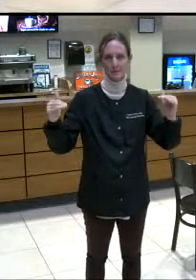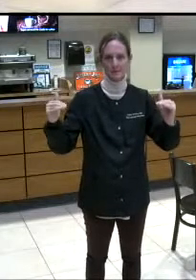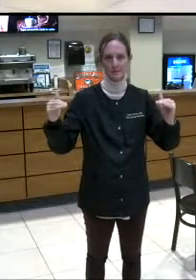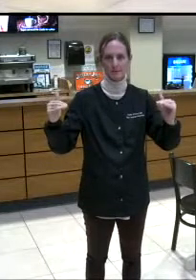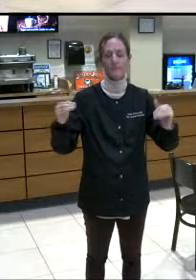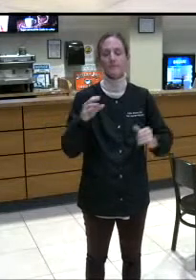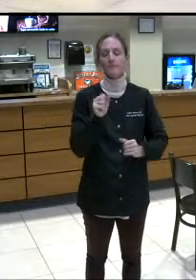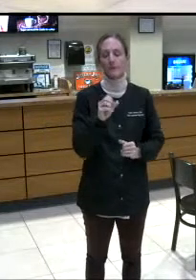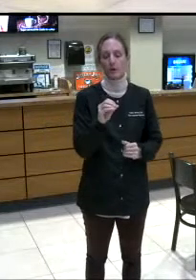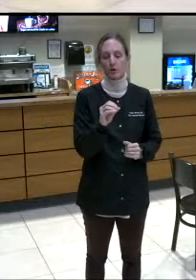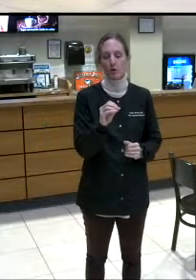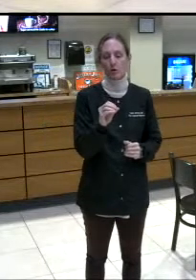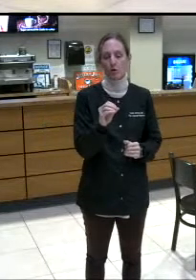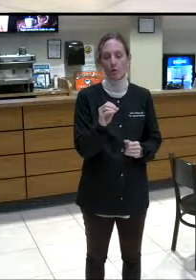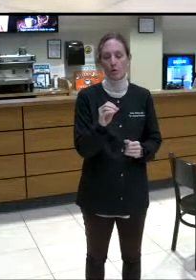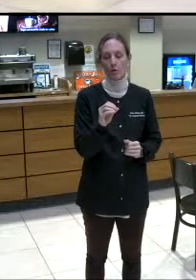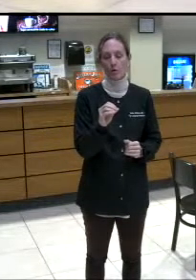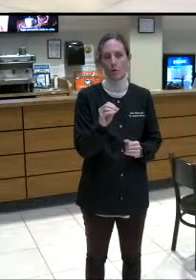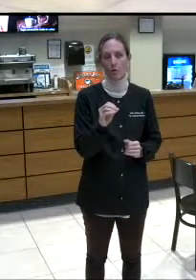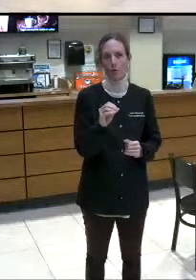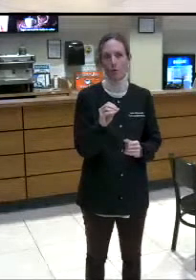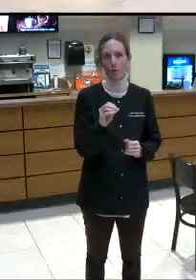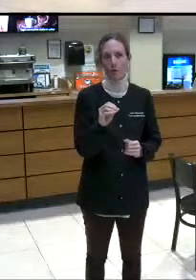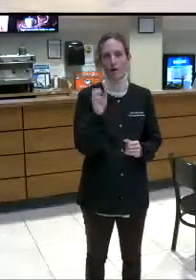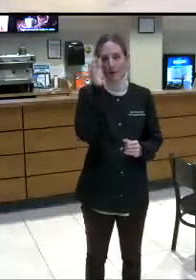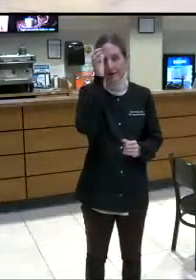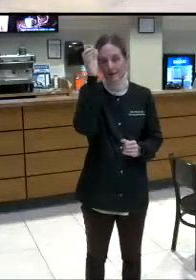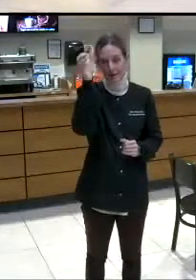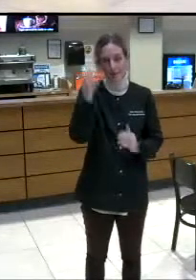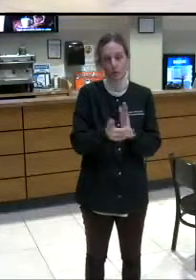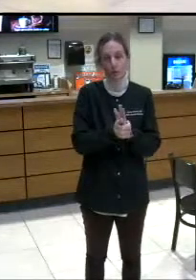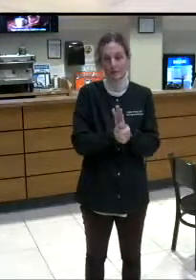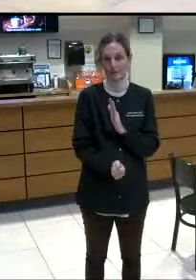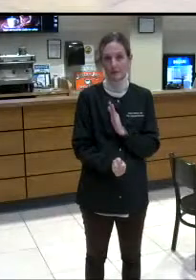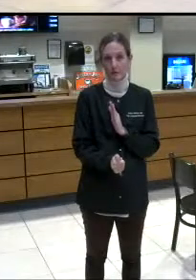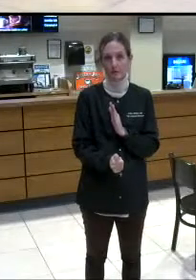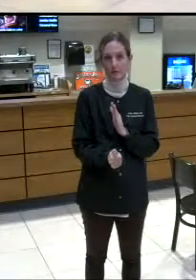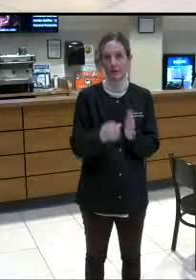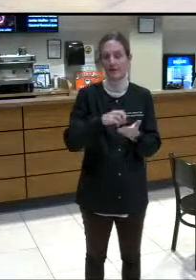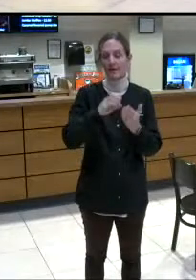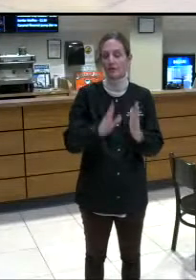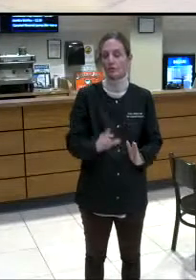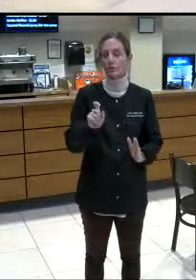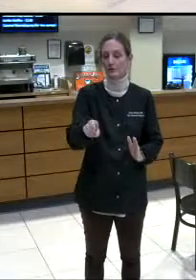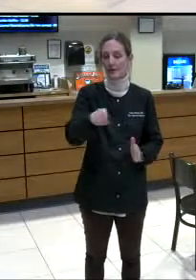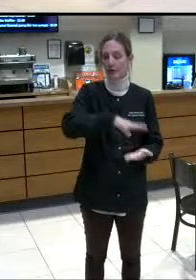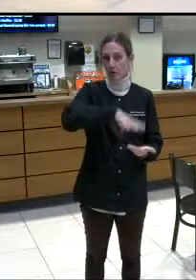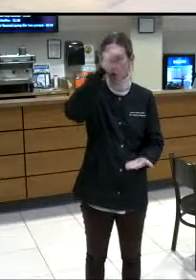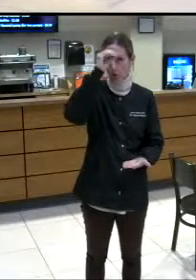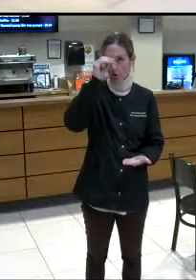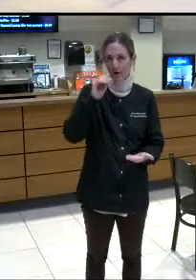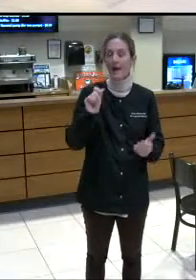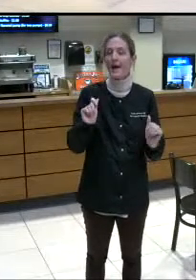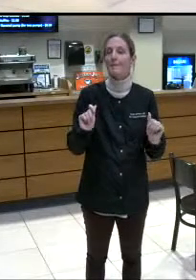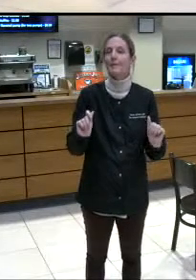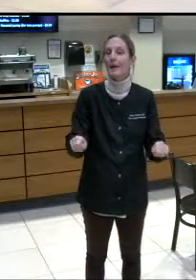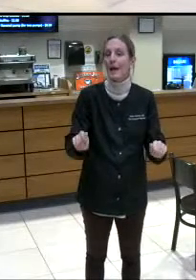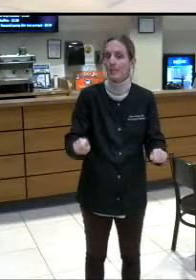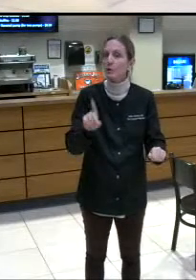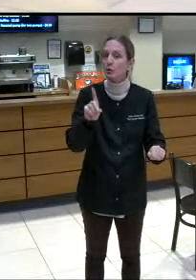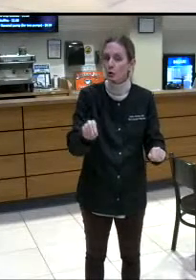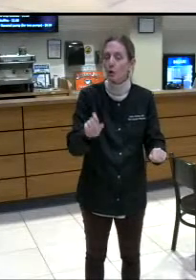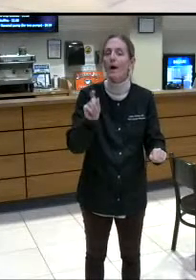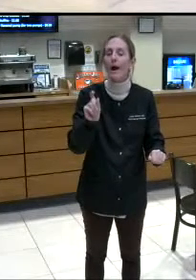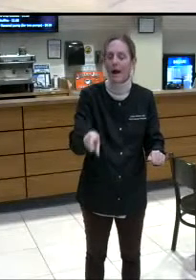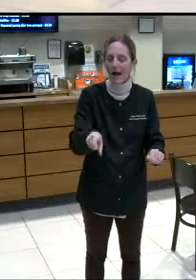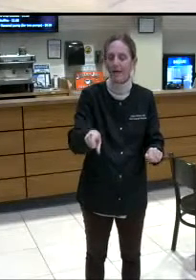the conceptual skills that students need to know and be able to do must be addressed. And